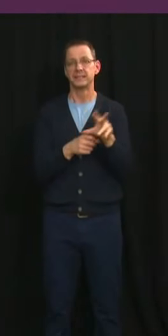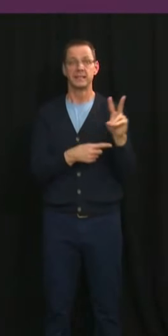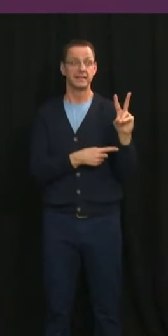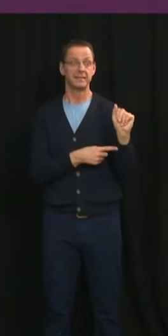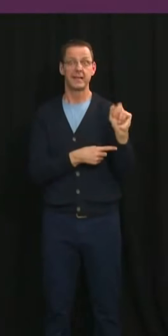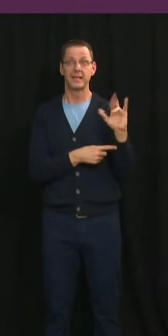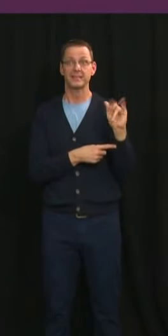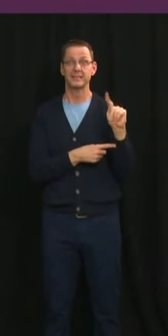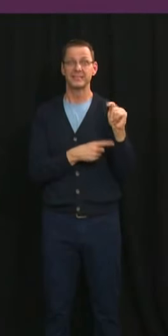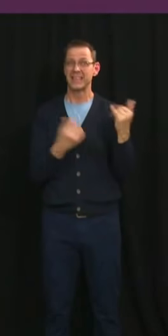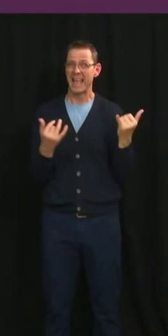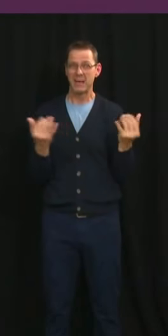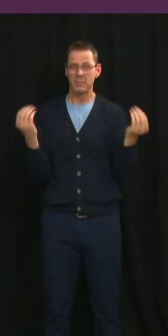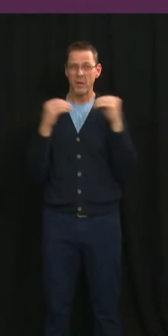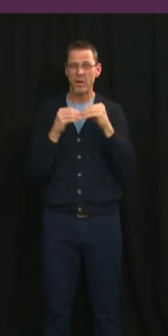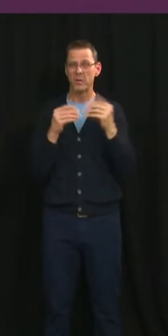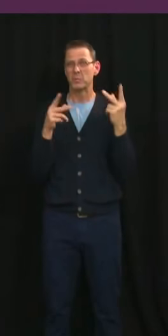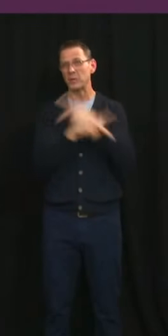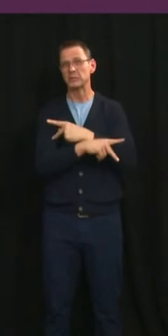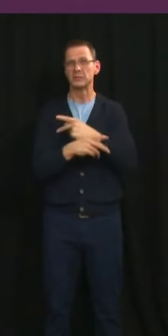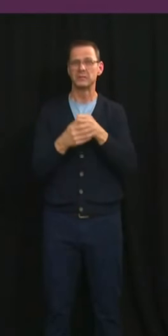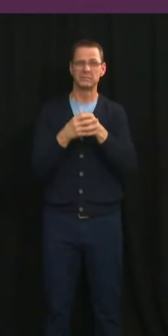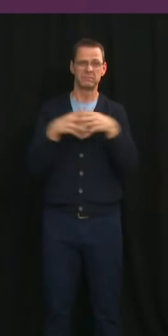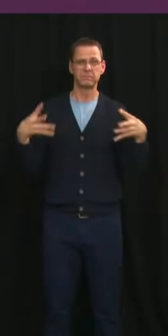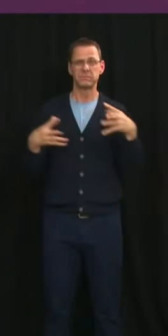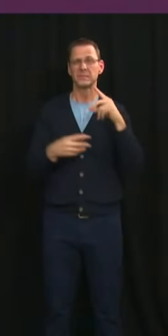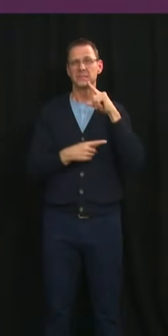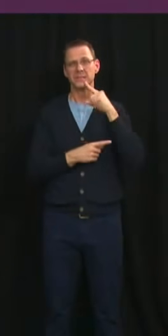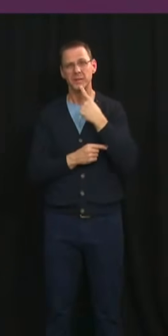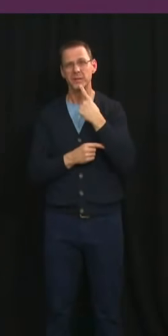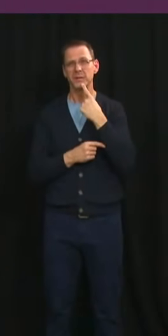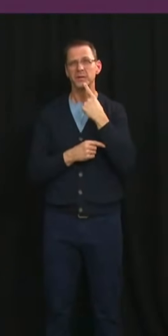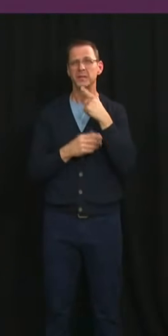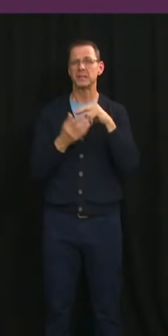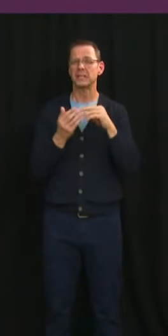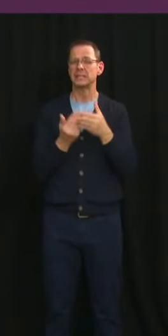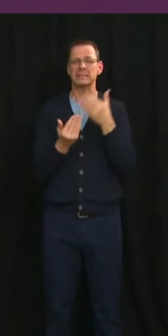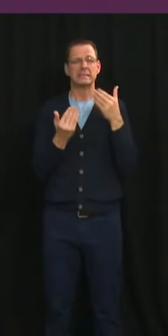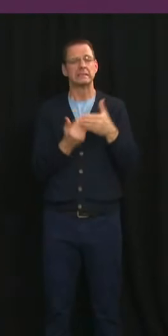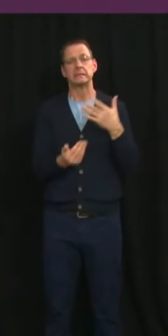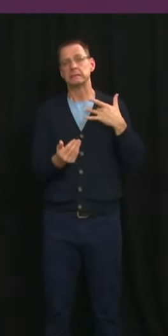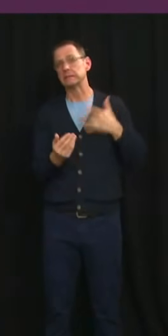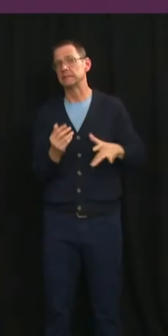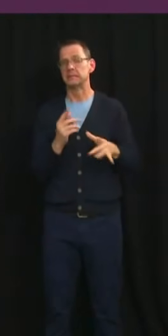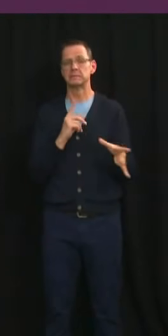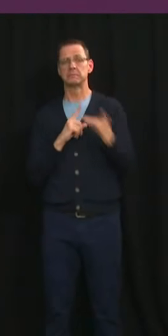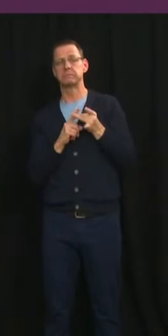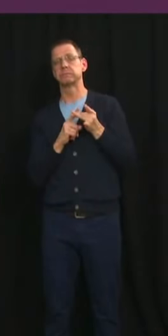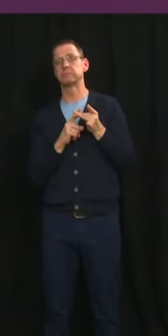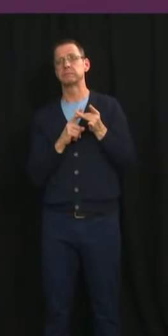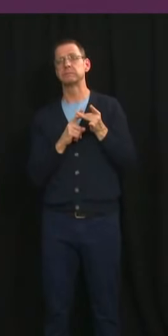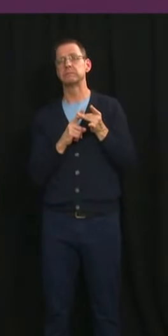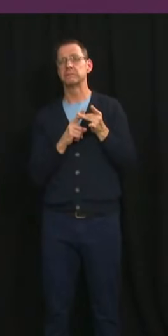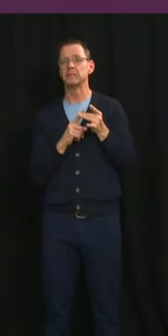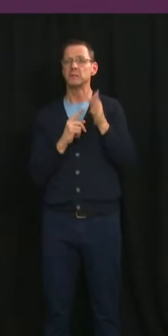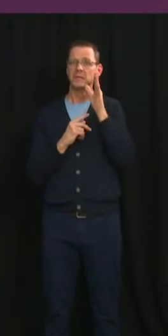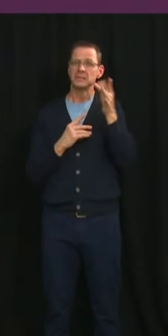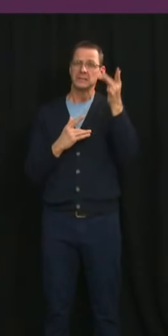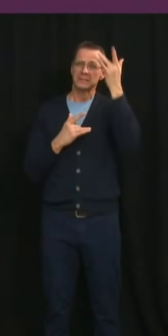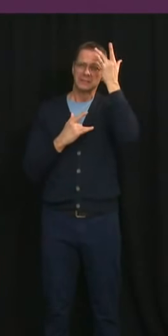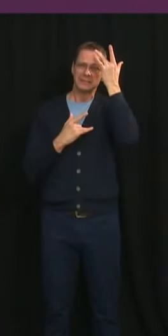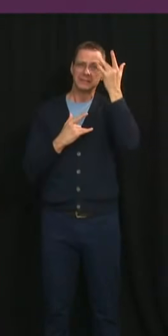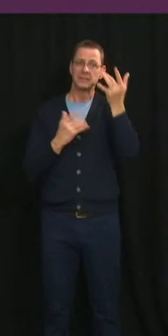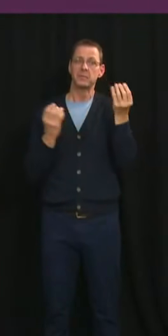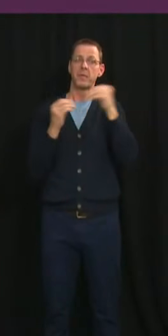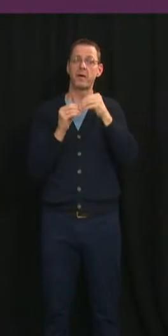They are more damaging. They attack younger people, and they can be more lethal. That's not